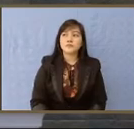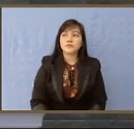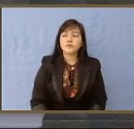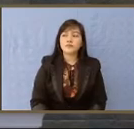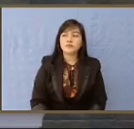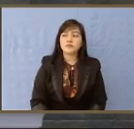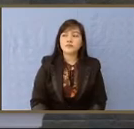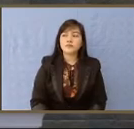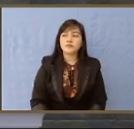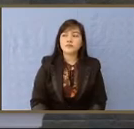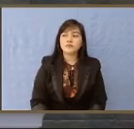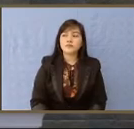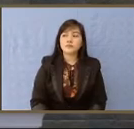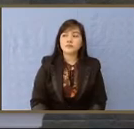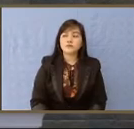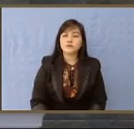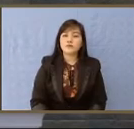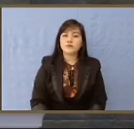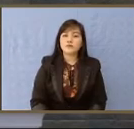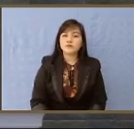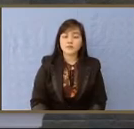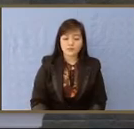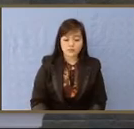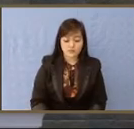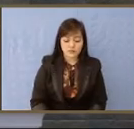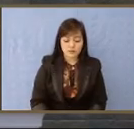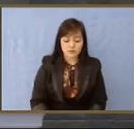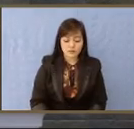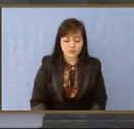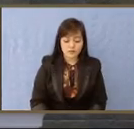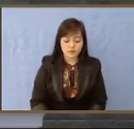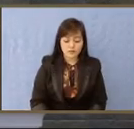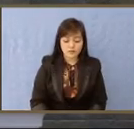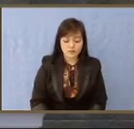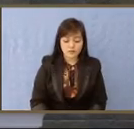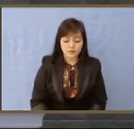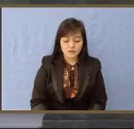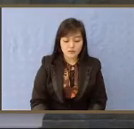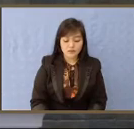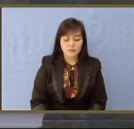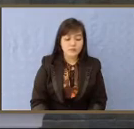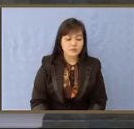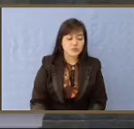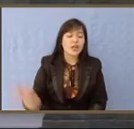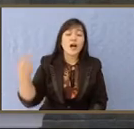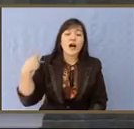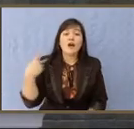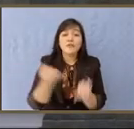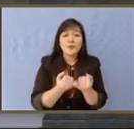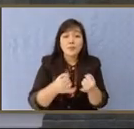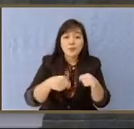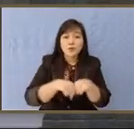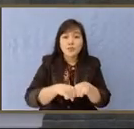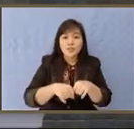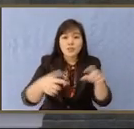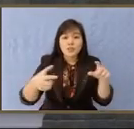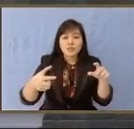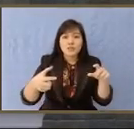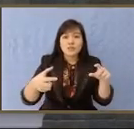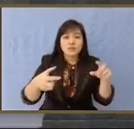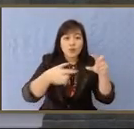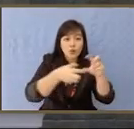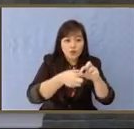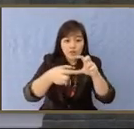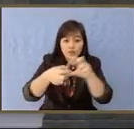libro po na ito, because kung makikita nyo bakit isinama pa ito dito, because it has an important link to the